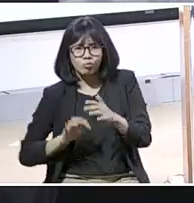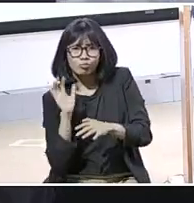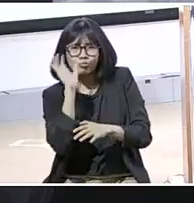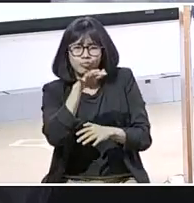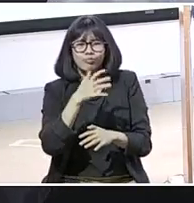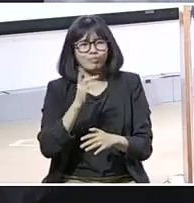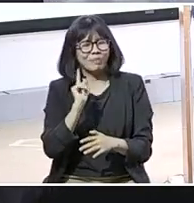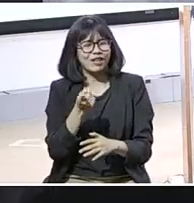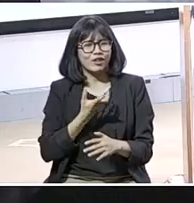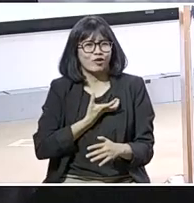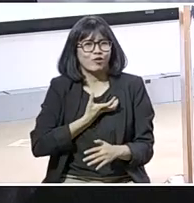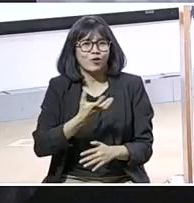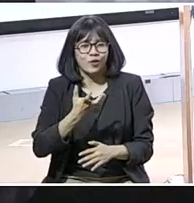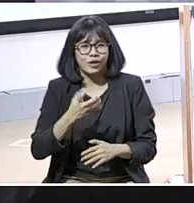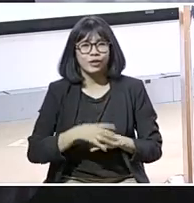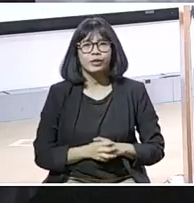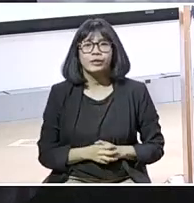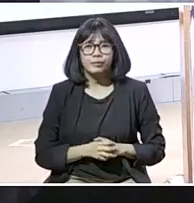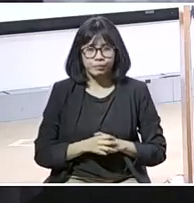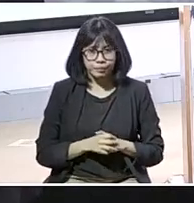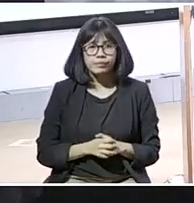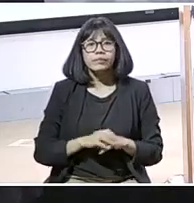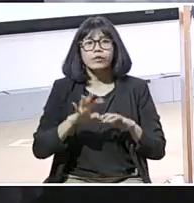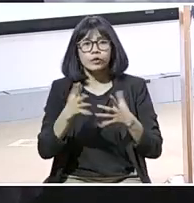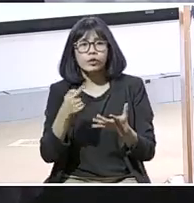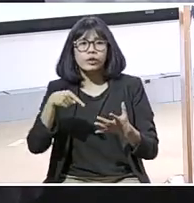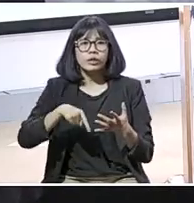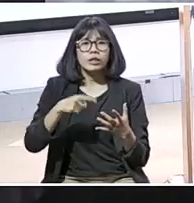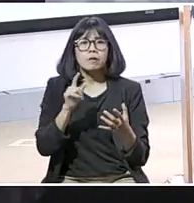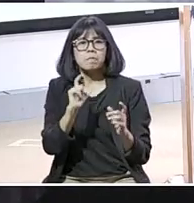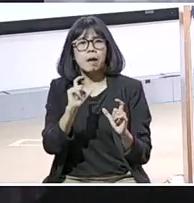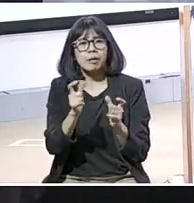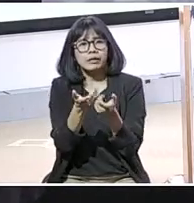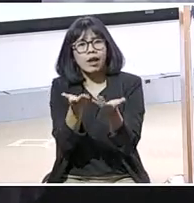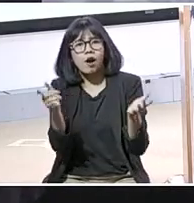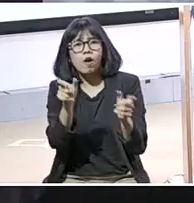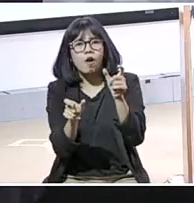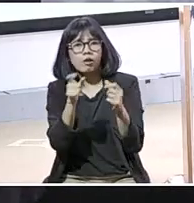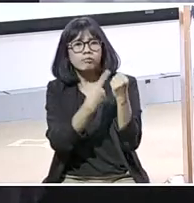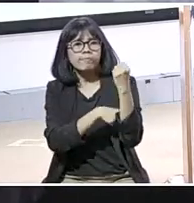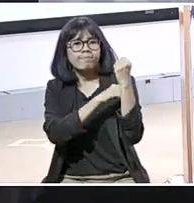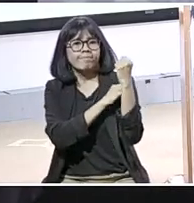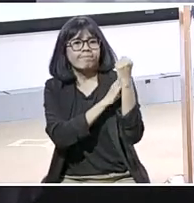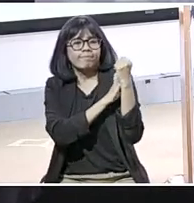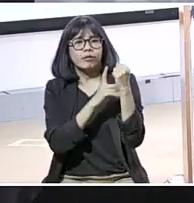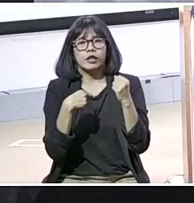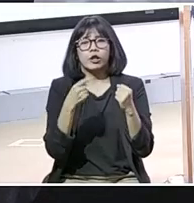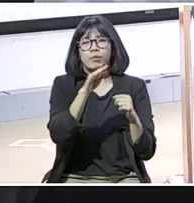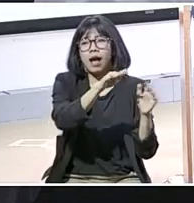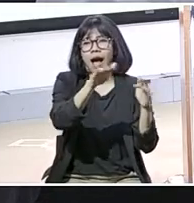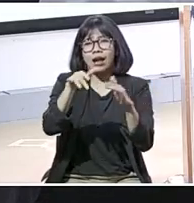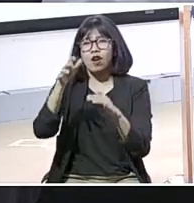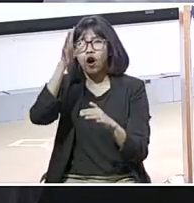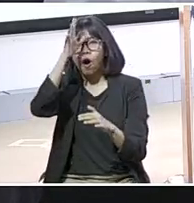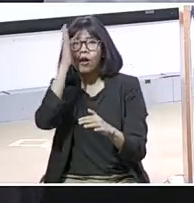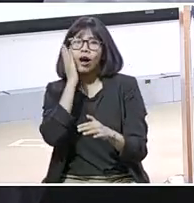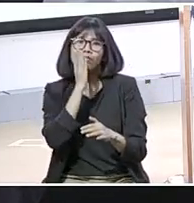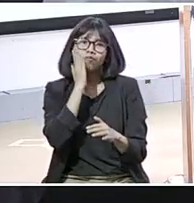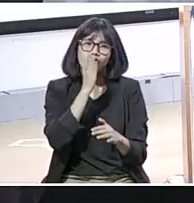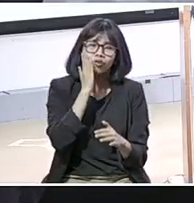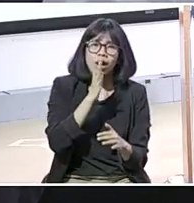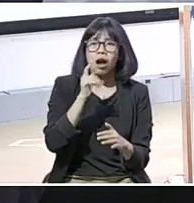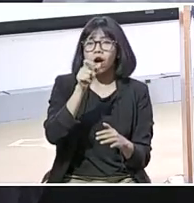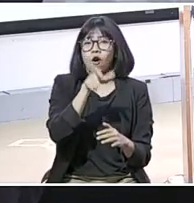game. Leveraging a passion for basketball, we can engage the next generation of Americans